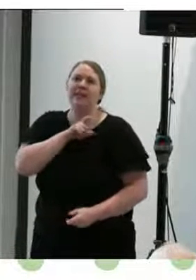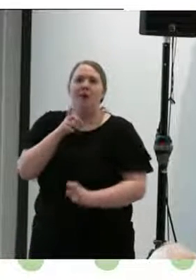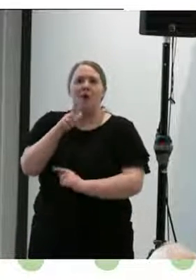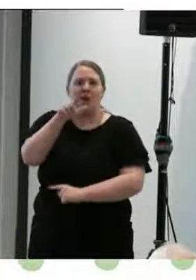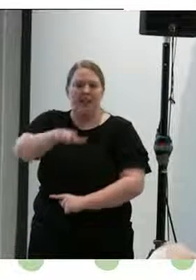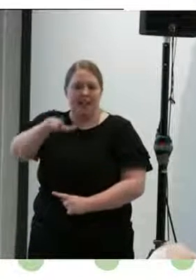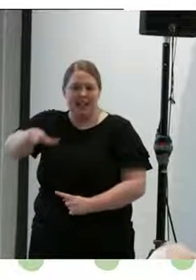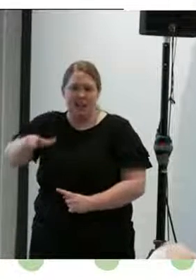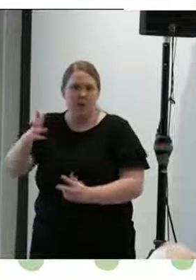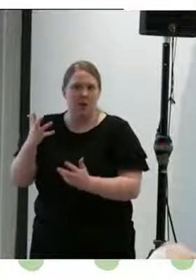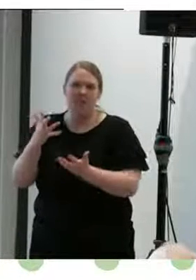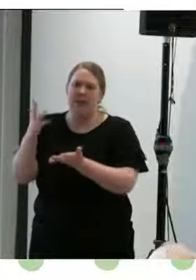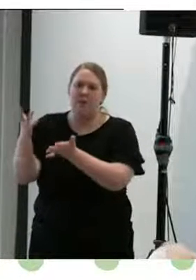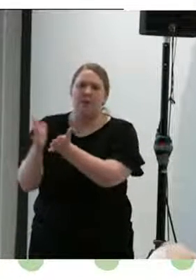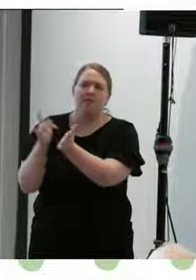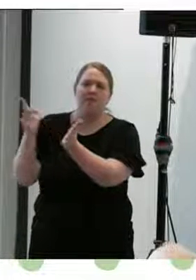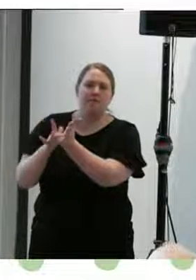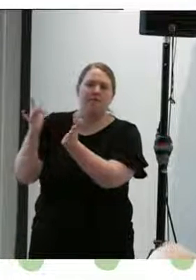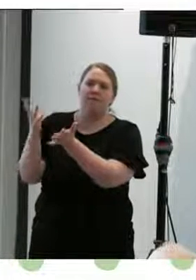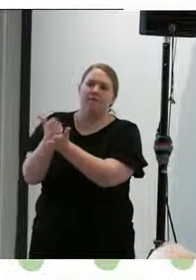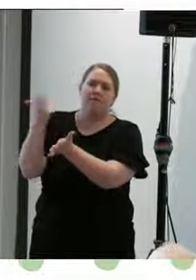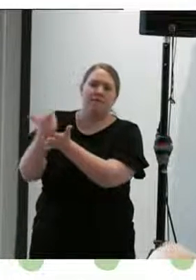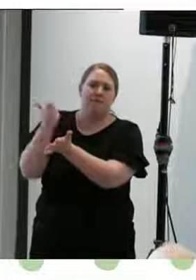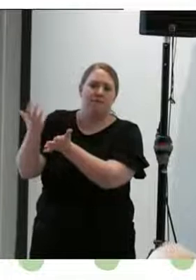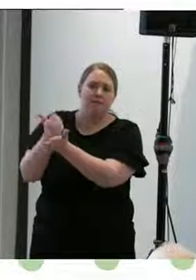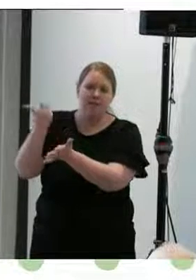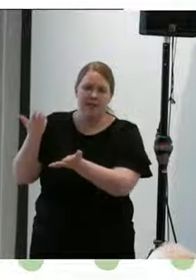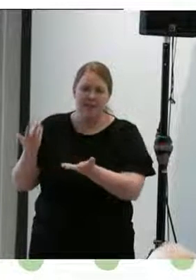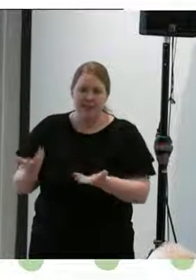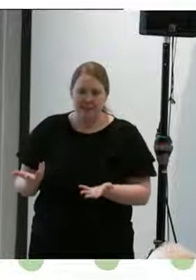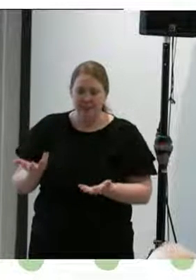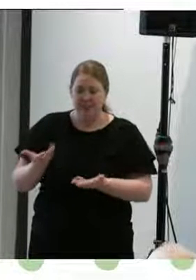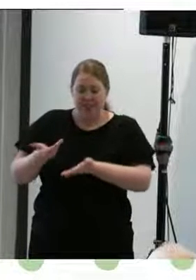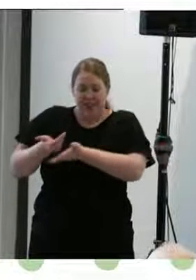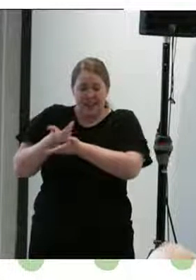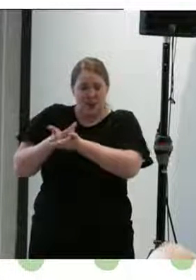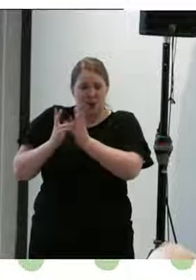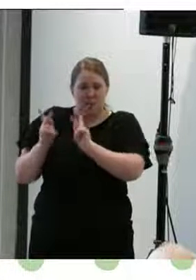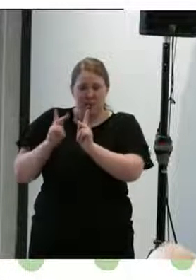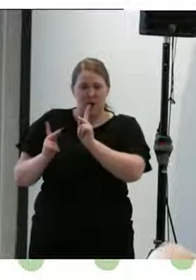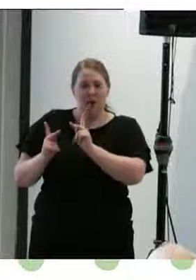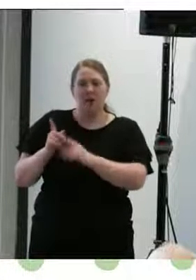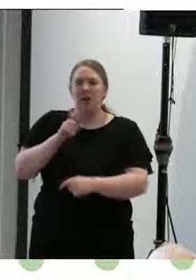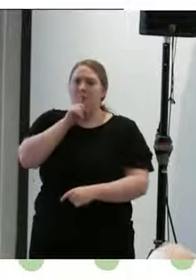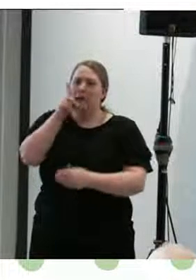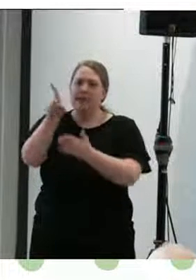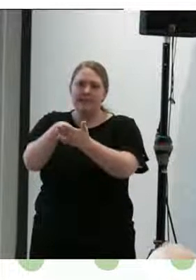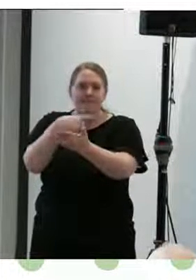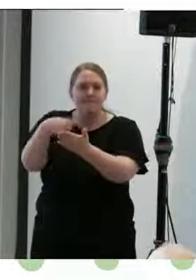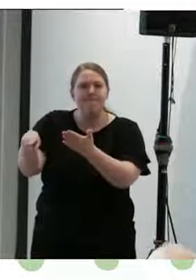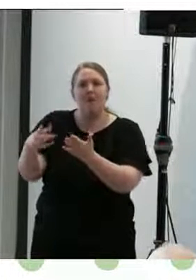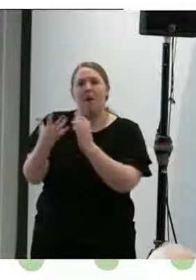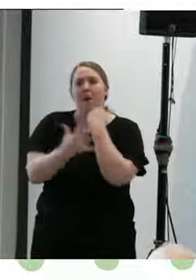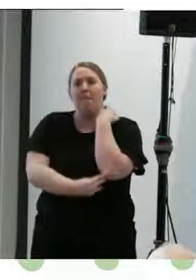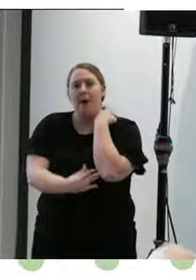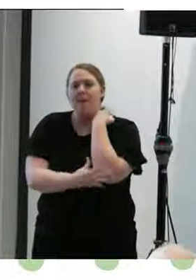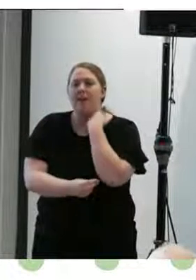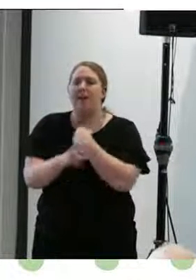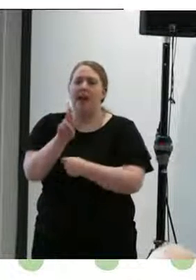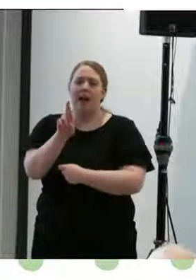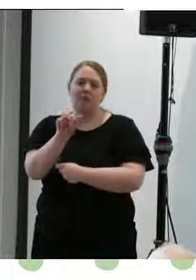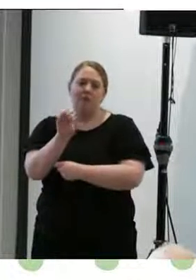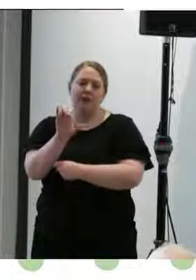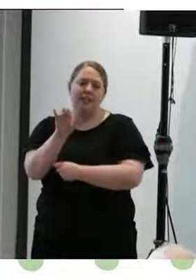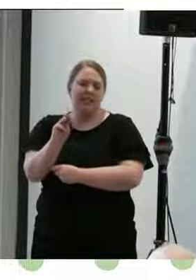could afford. And among the newcomers, they really critiqued the poverty and racism in their lives with this very sharp